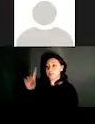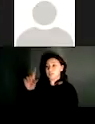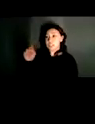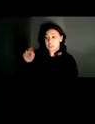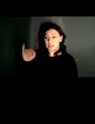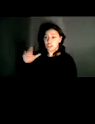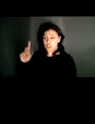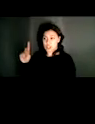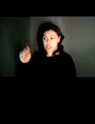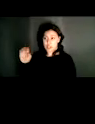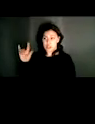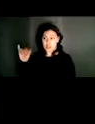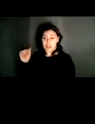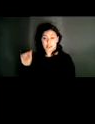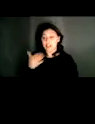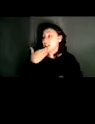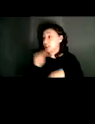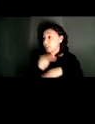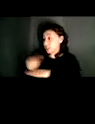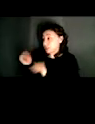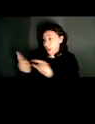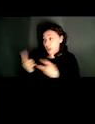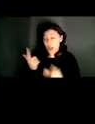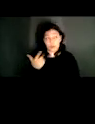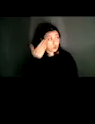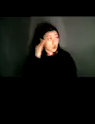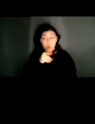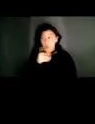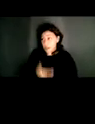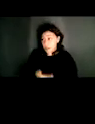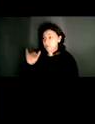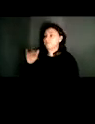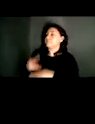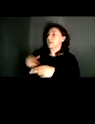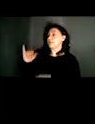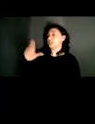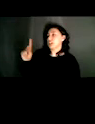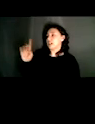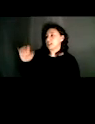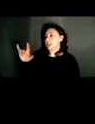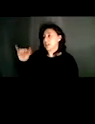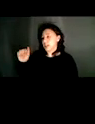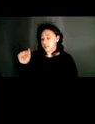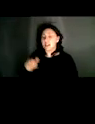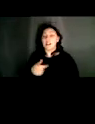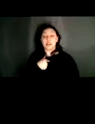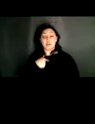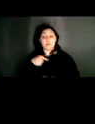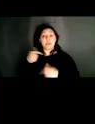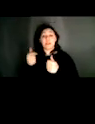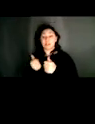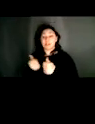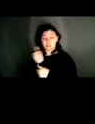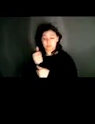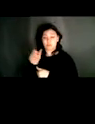Good evening, everyone. For those of you who don't know me, my name is Jack Elias. I'm the Senior Vice President for Health Affairs and Dean